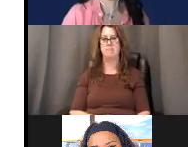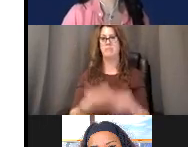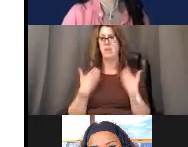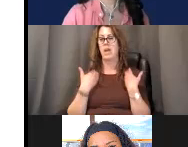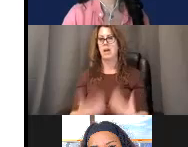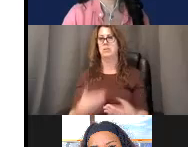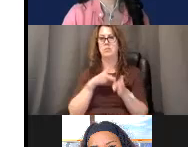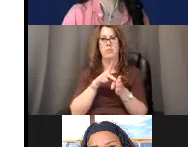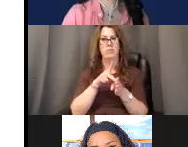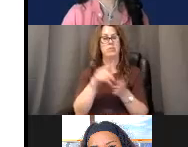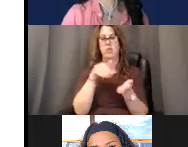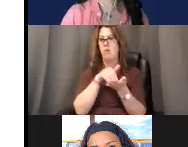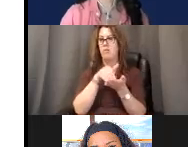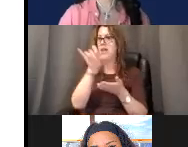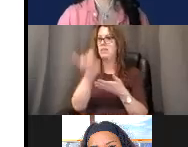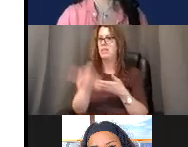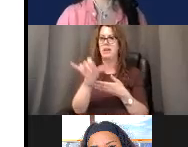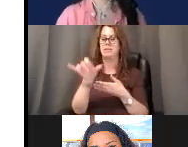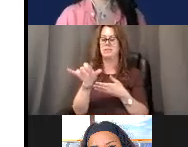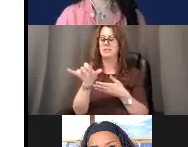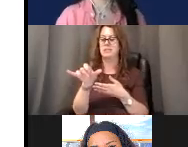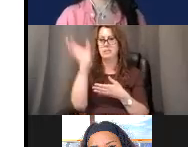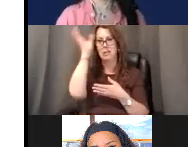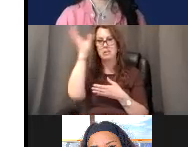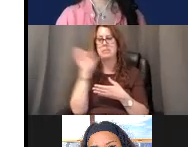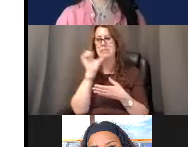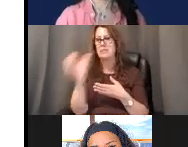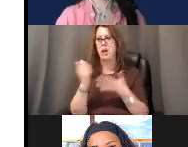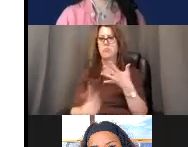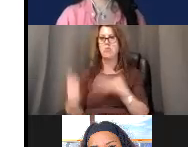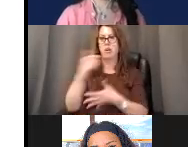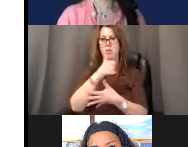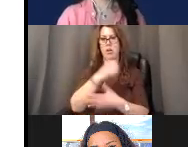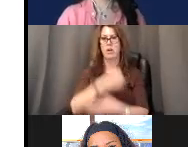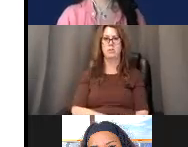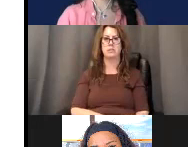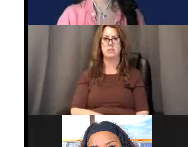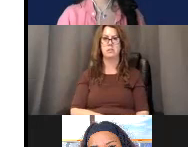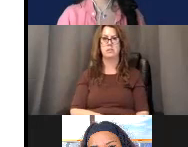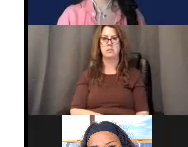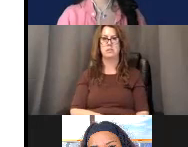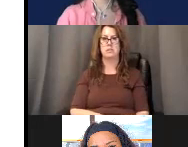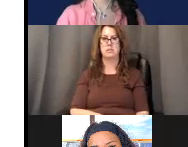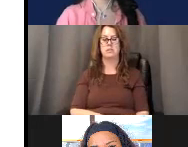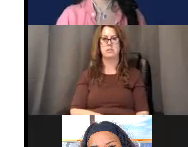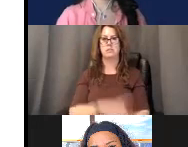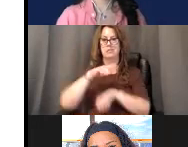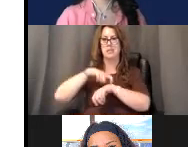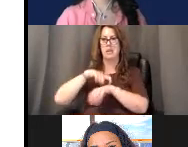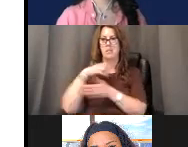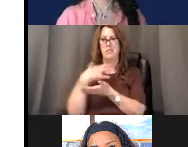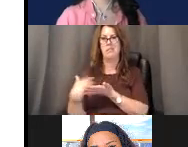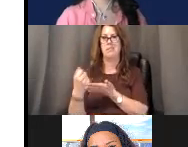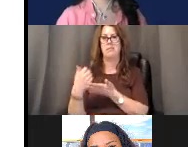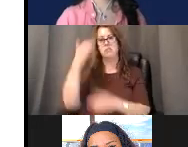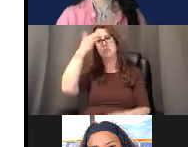that is prioritized. So just want to underscore that. I'm going to move through because I know we are getting somewhere near time, but you can go